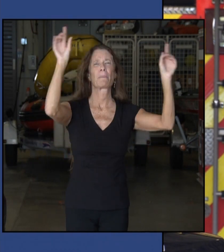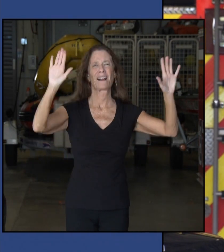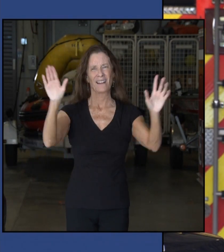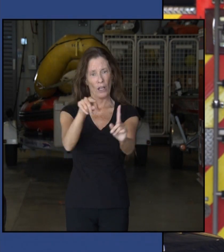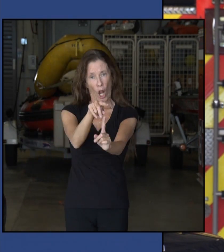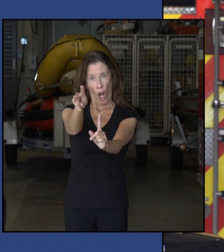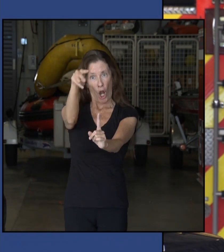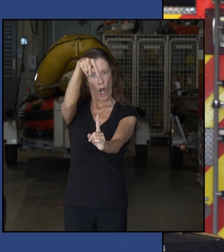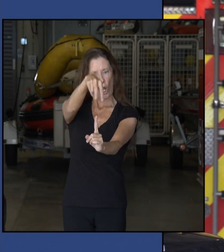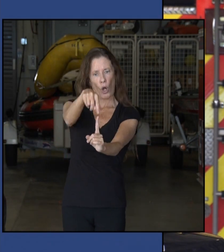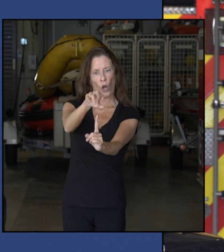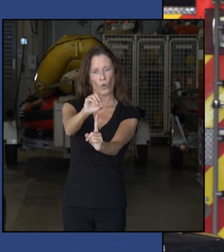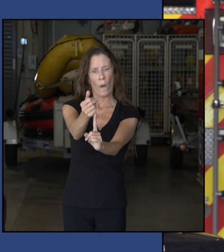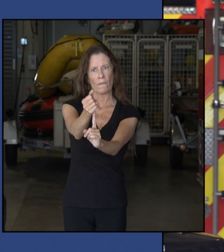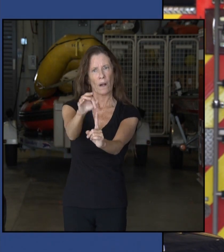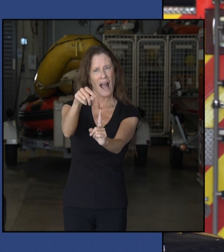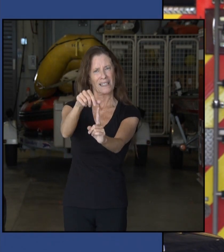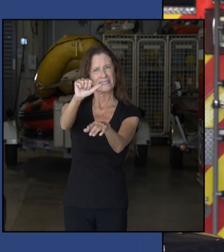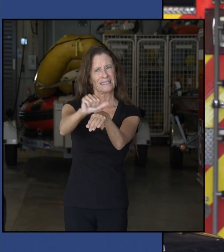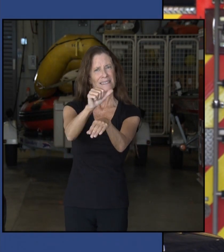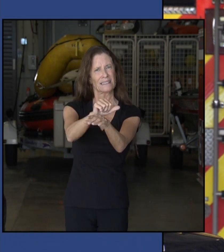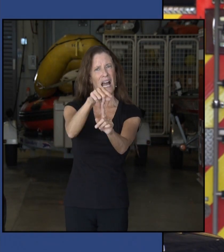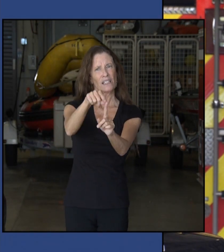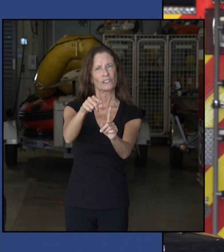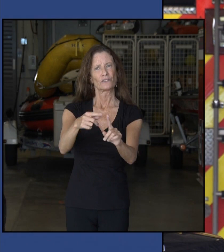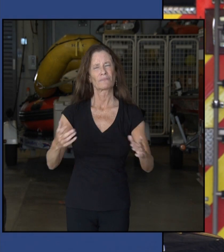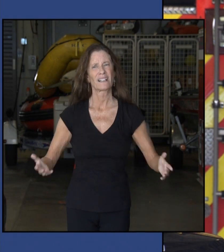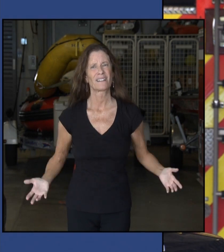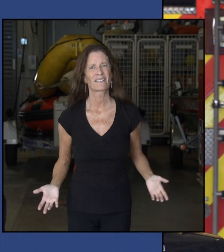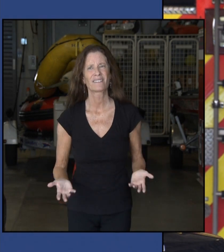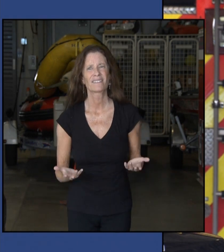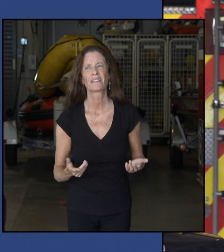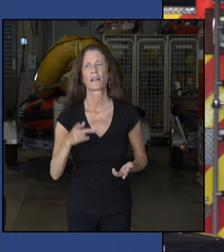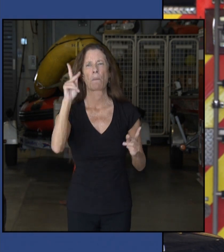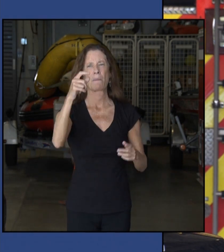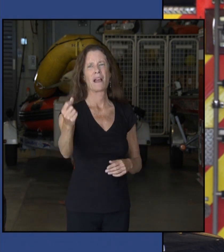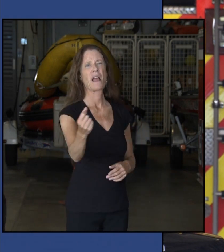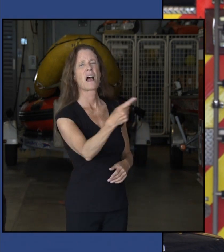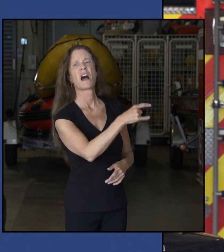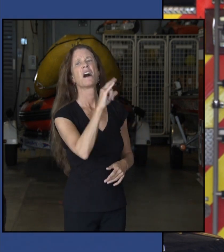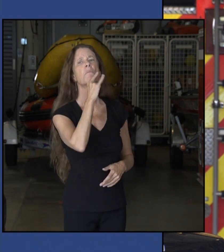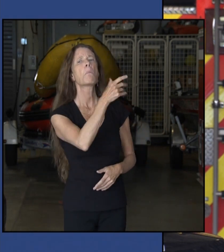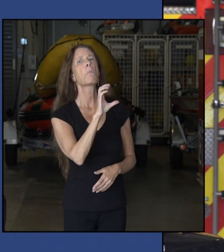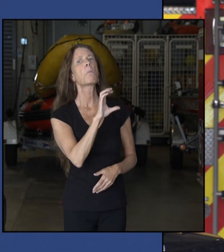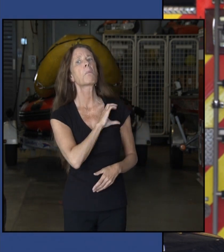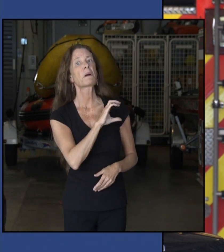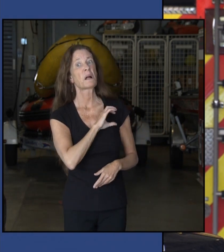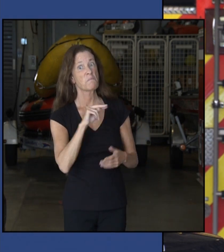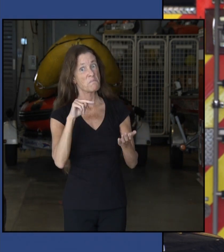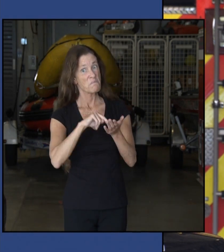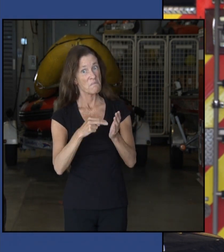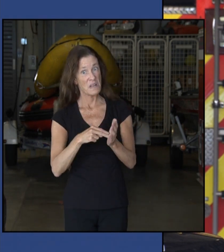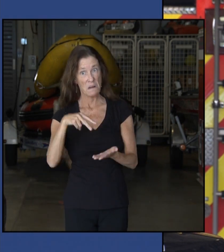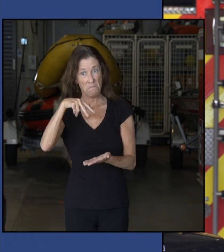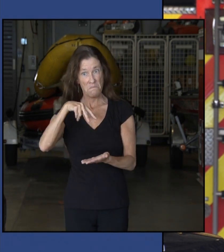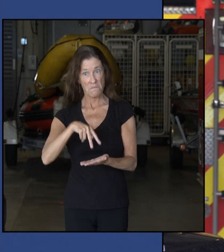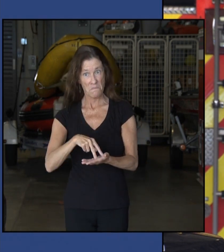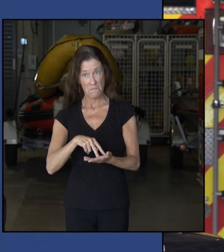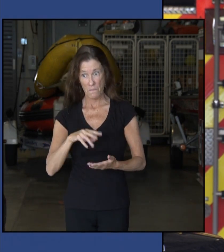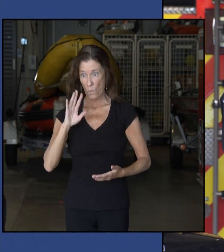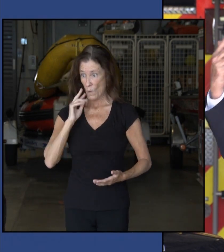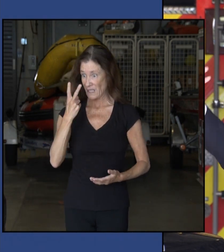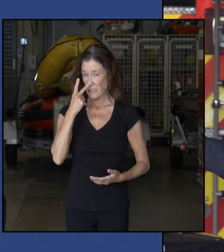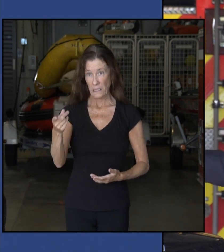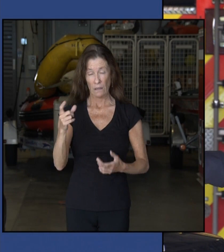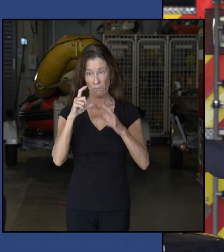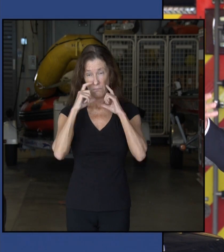front of police cars, so I'm assuming you're reiterating the message that there is an enforcement arm to this thing. Yeah, I mean, I'm reiterating the message that this is not